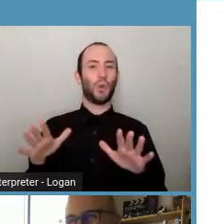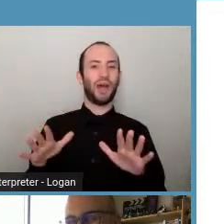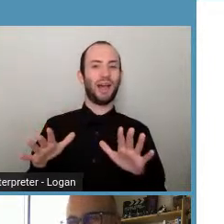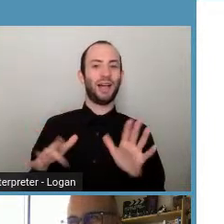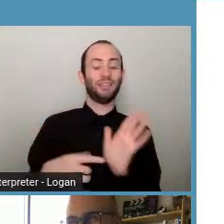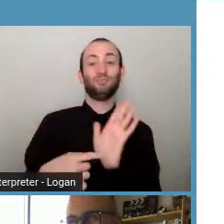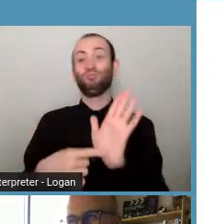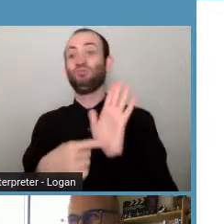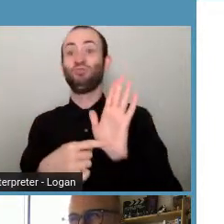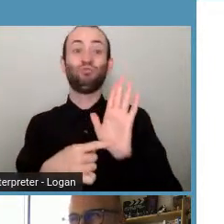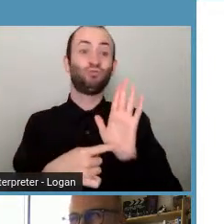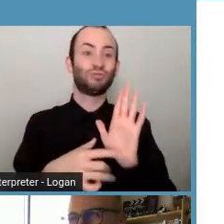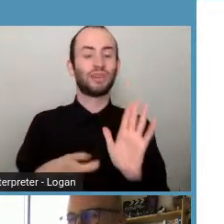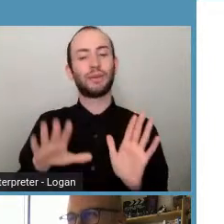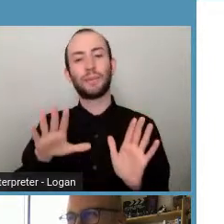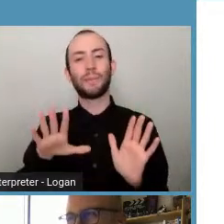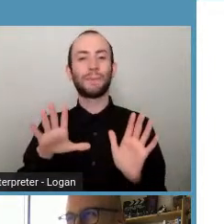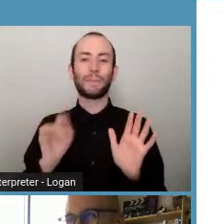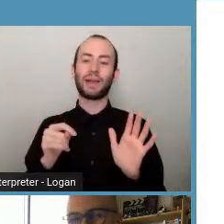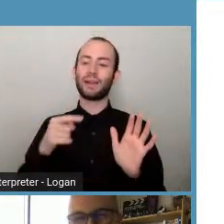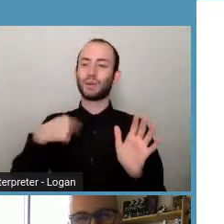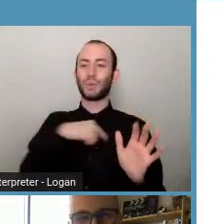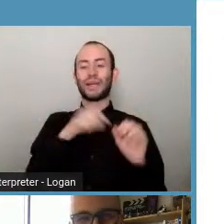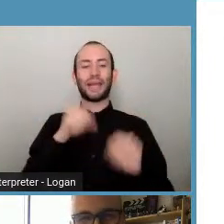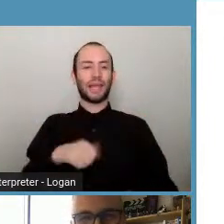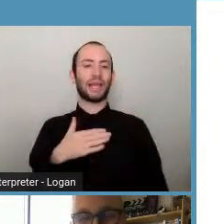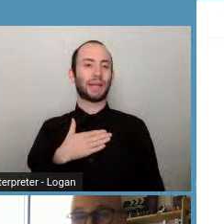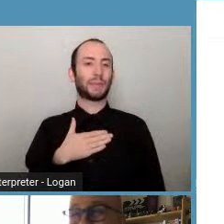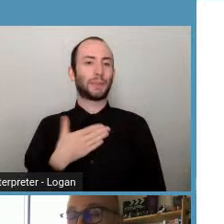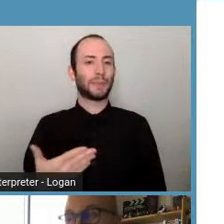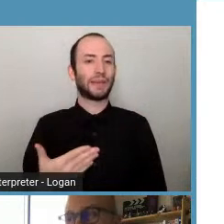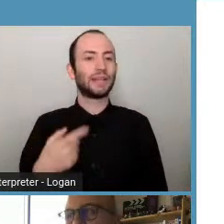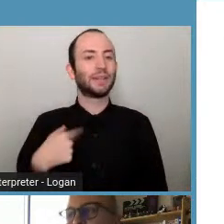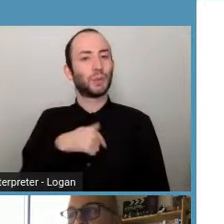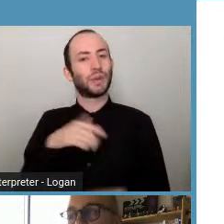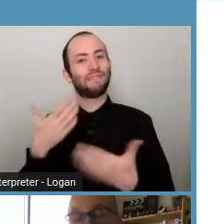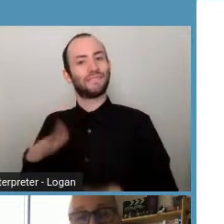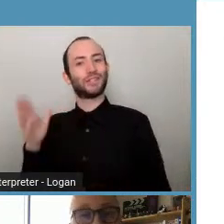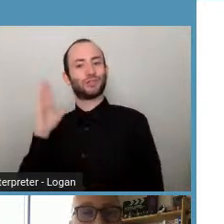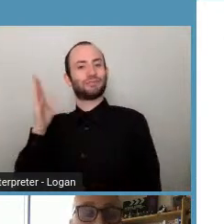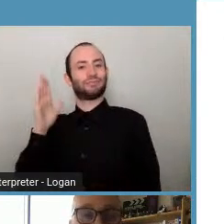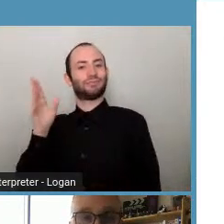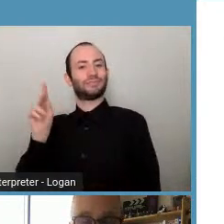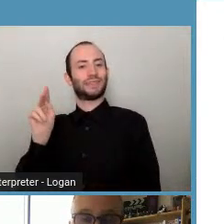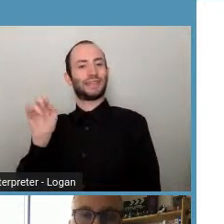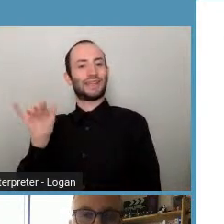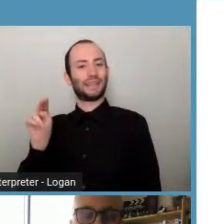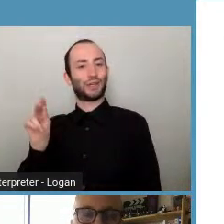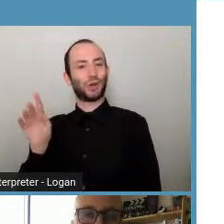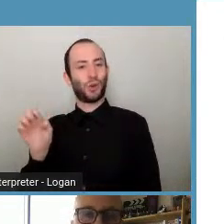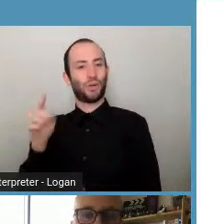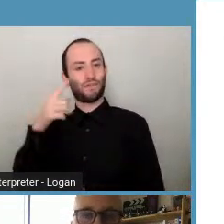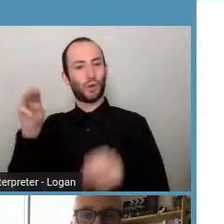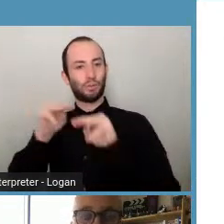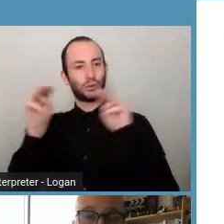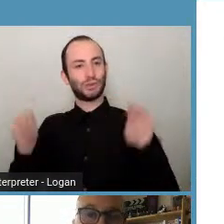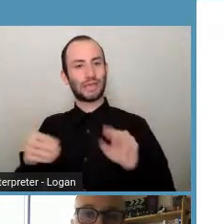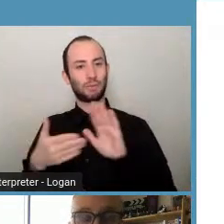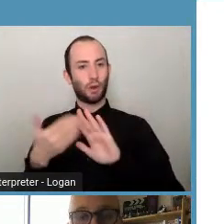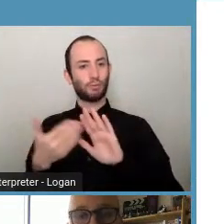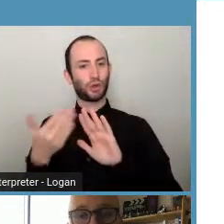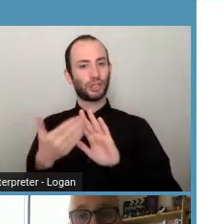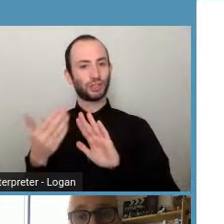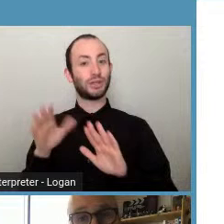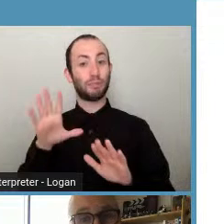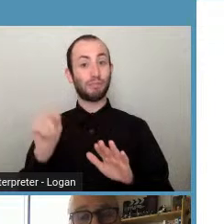admittedly because we just did the keynote for the Alberta Museum Association. However, the good thing is that they're surfacing this information